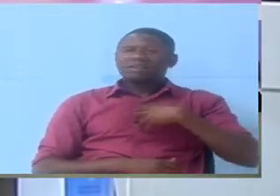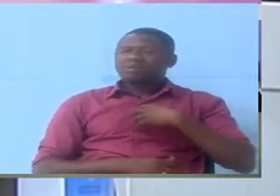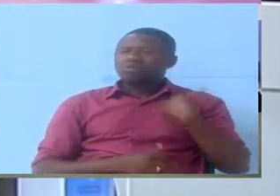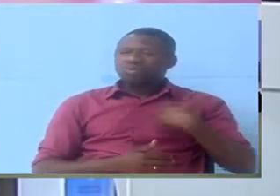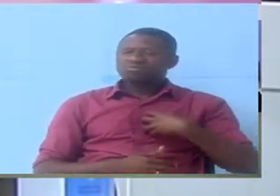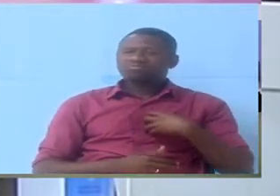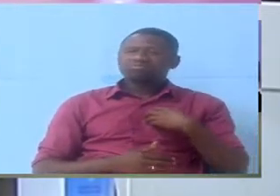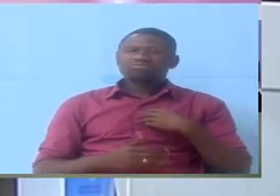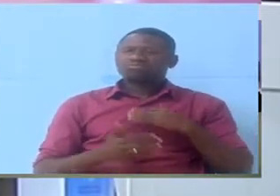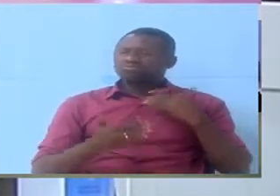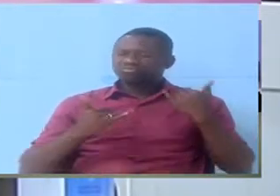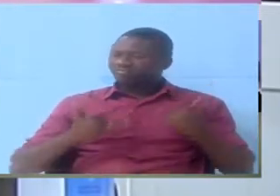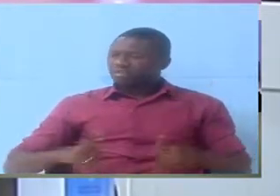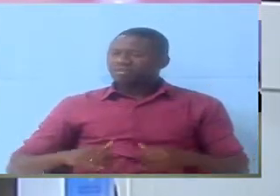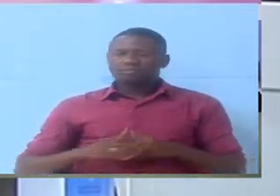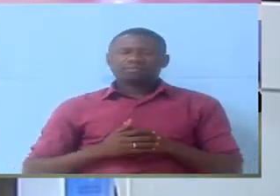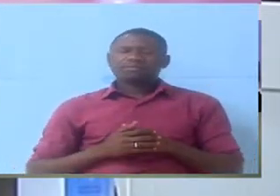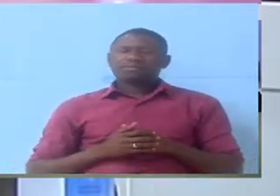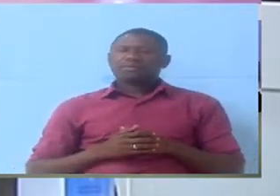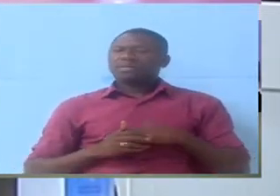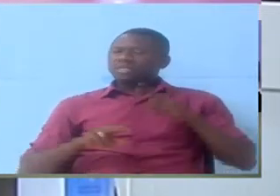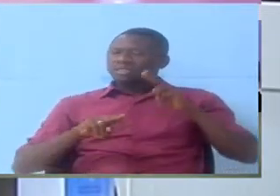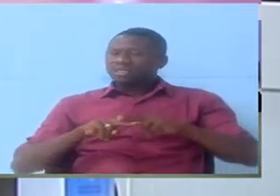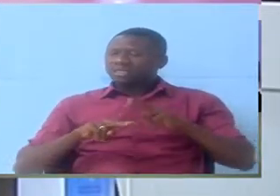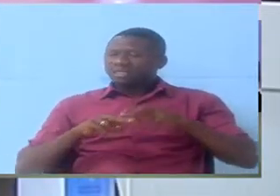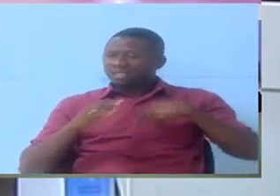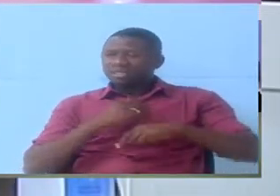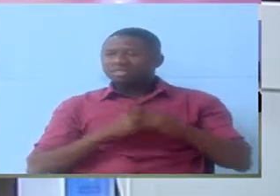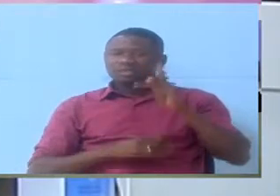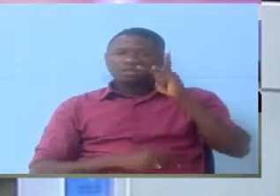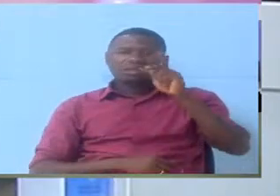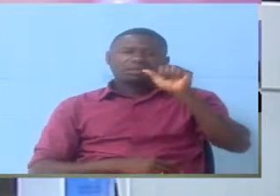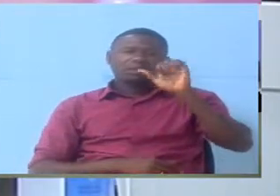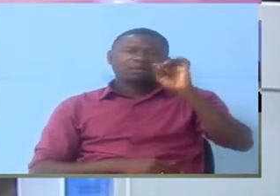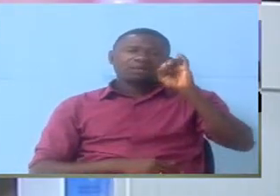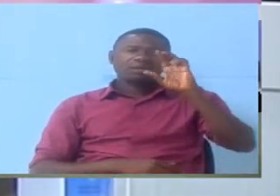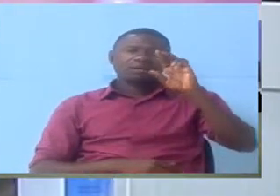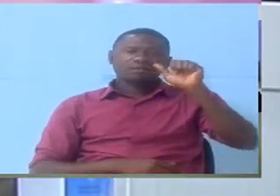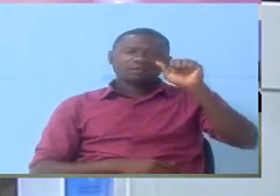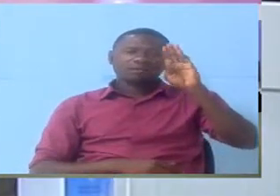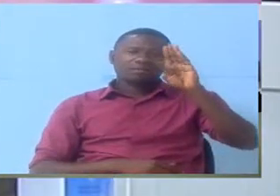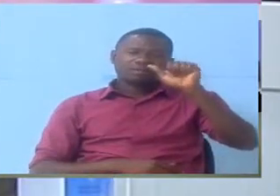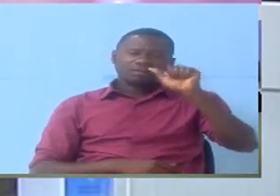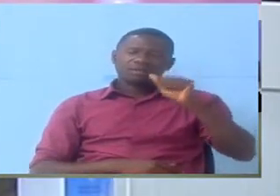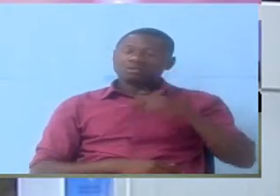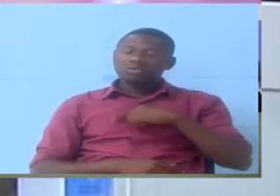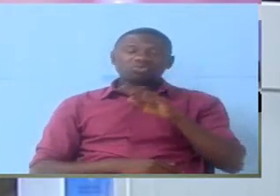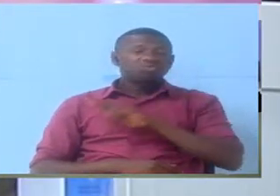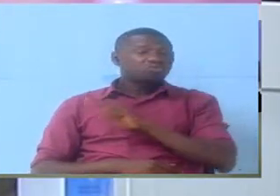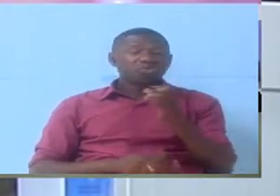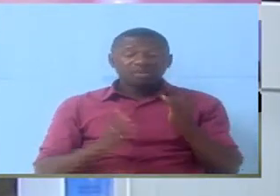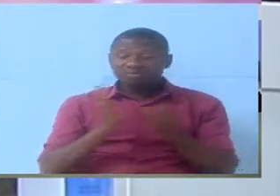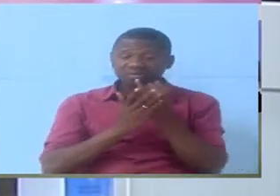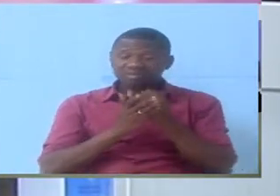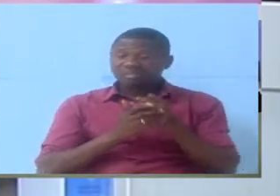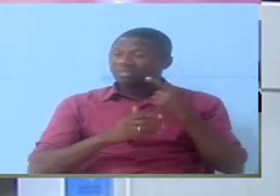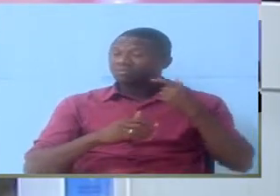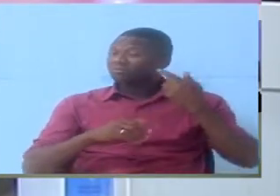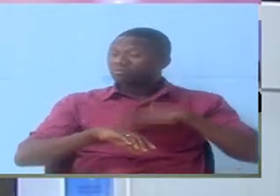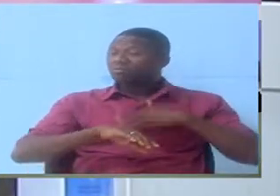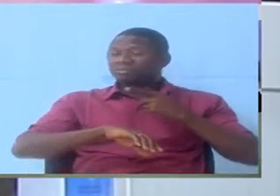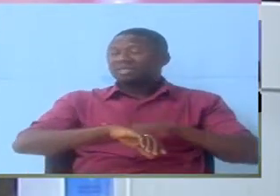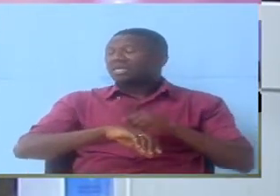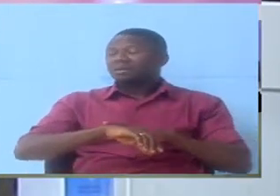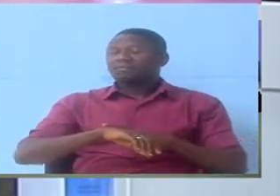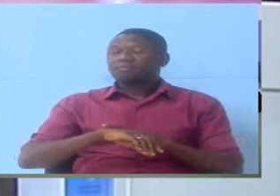I sat in Kairaba. There was no investigation during my time. Iskisir manke da ntela watu la. Prior to